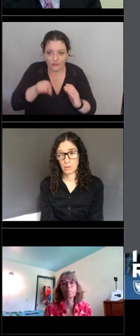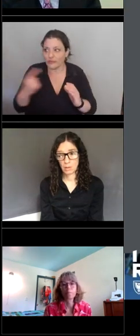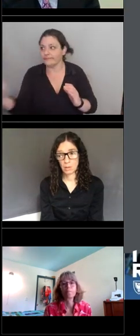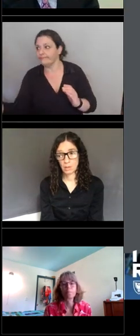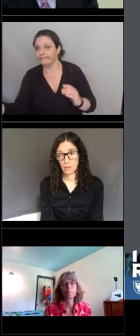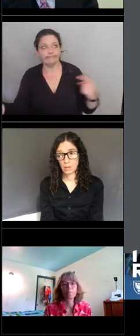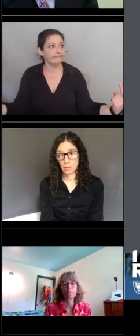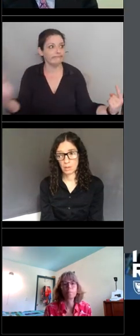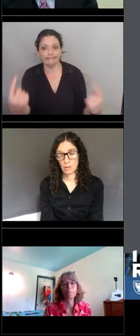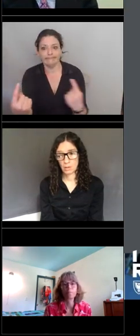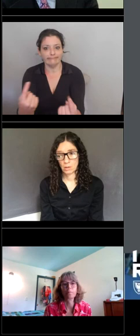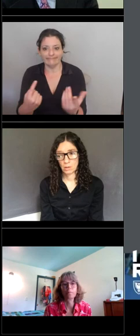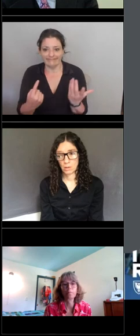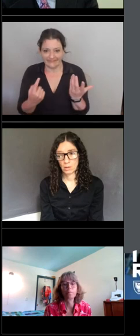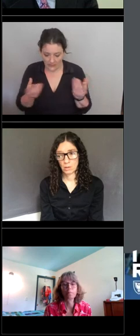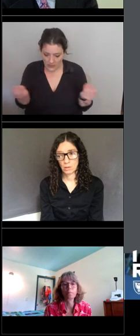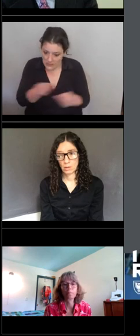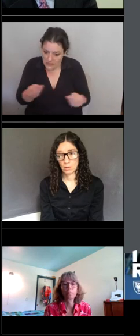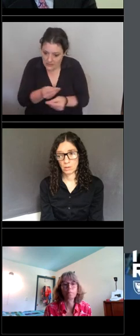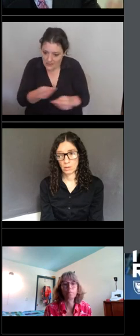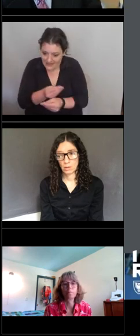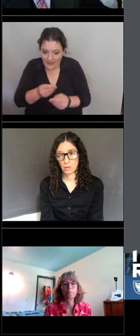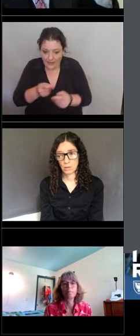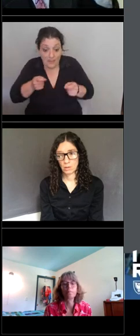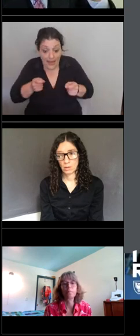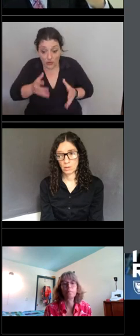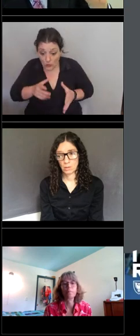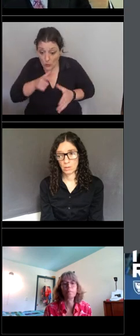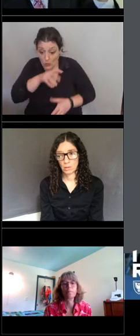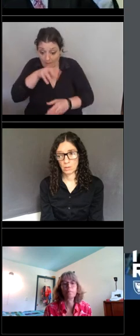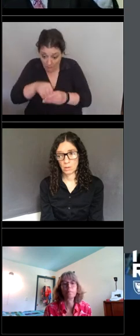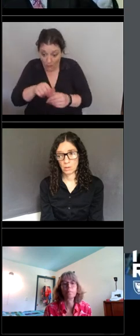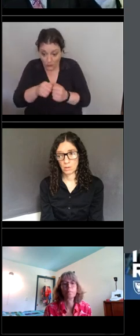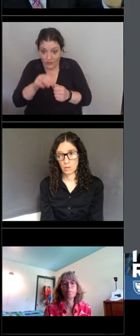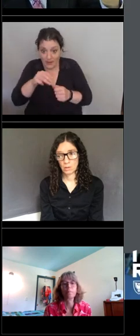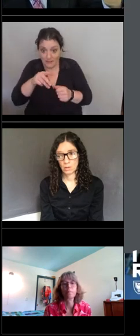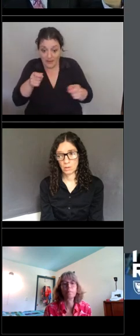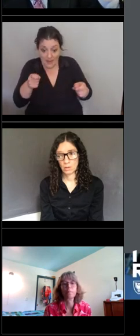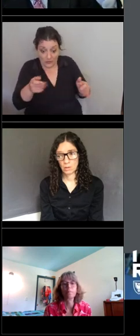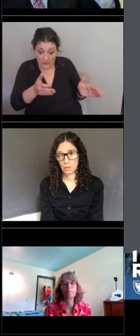MPAs, as they continue to grow and evolve, are able to identify, hey, we've,